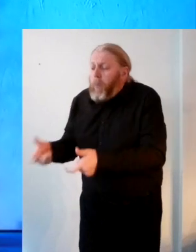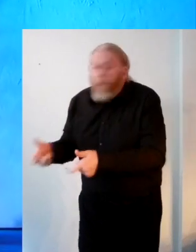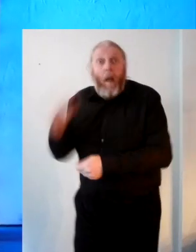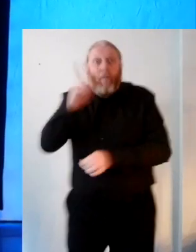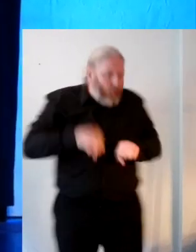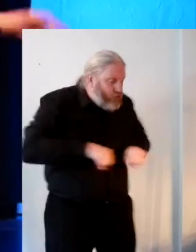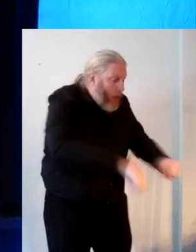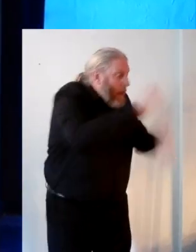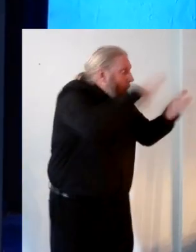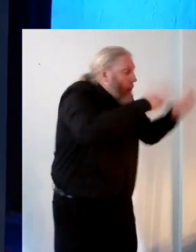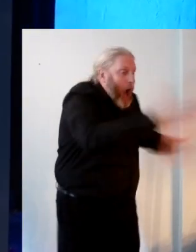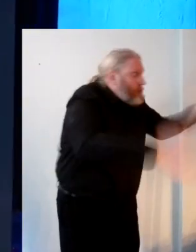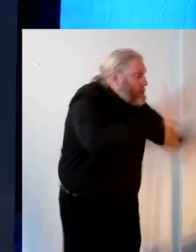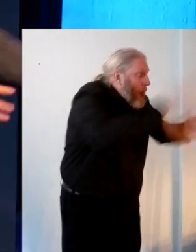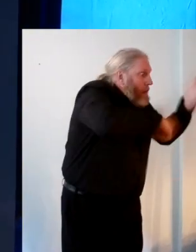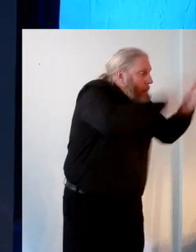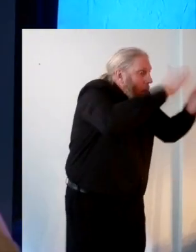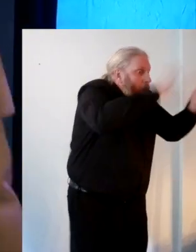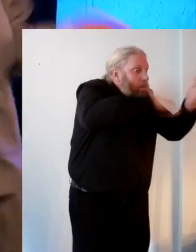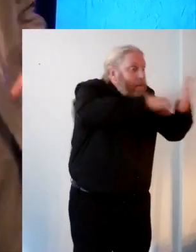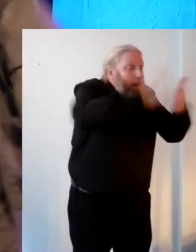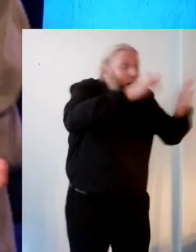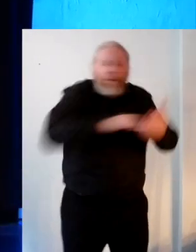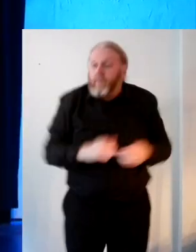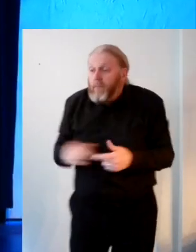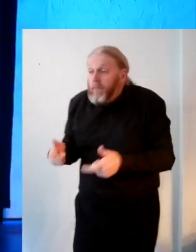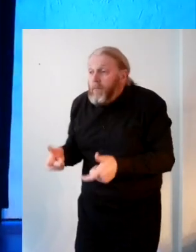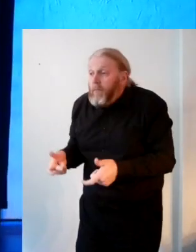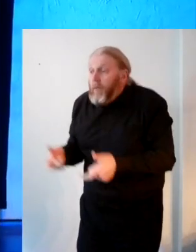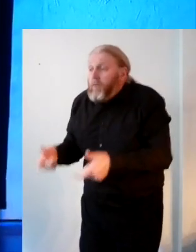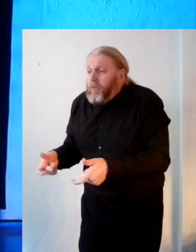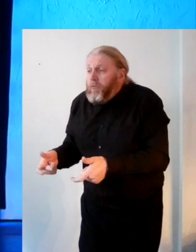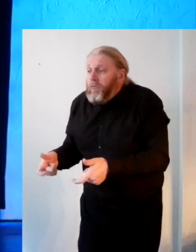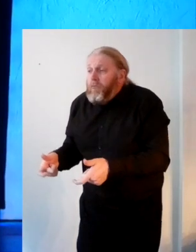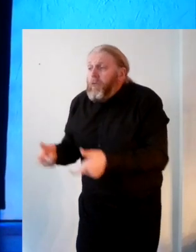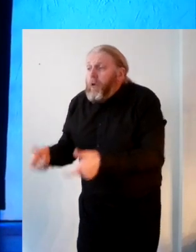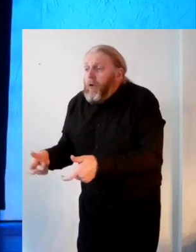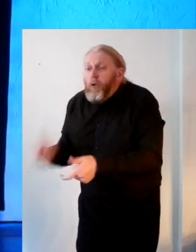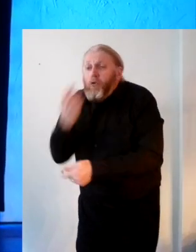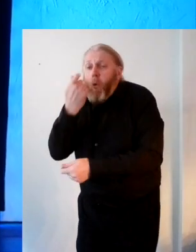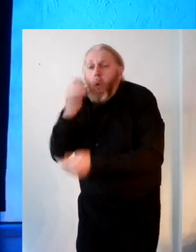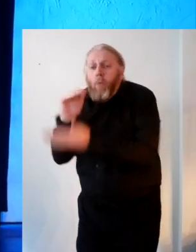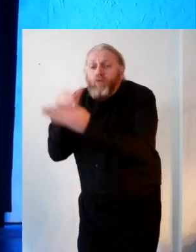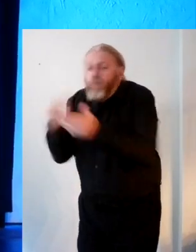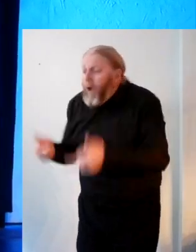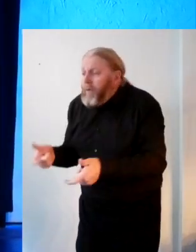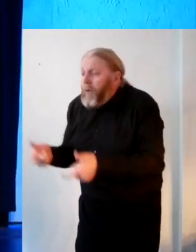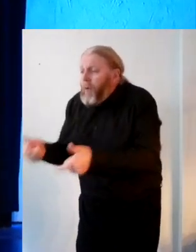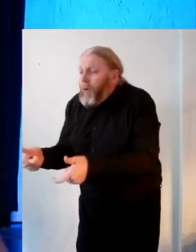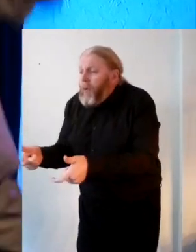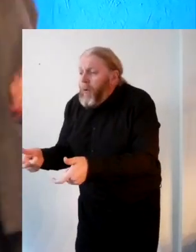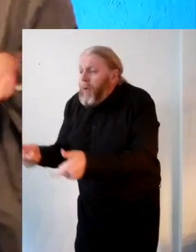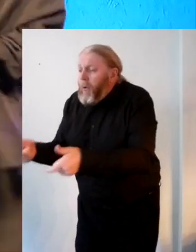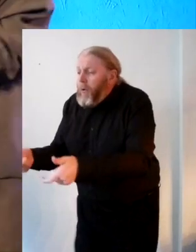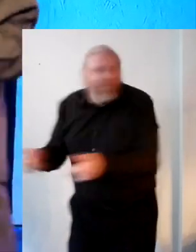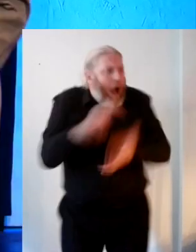going, buy it. I buy this. I put this in my trolley. Little old lady, I'm nearly at the supermarket now. Buy this.